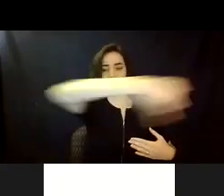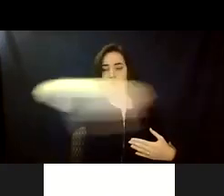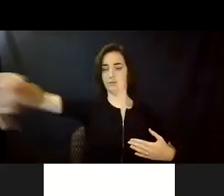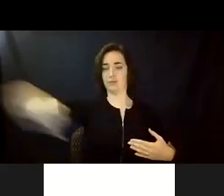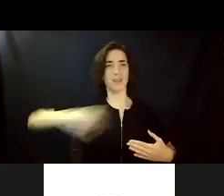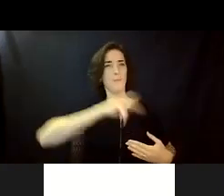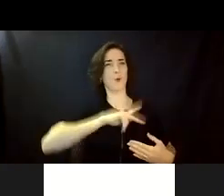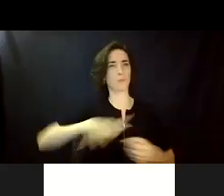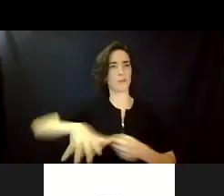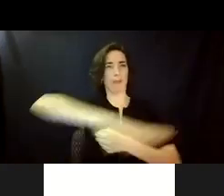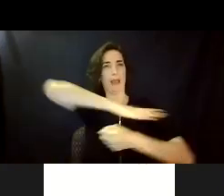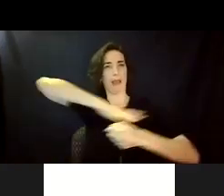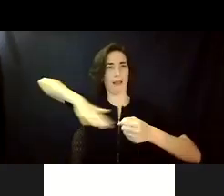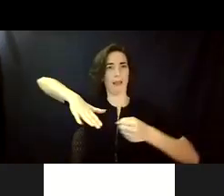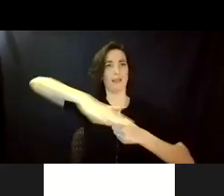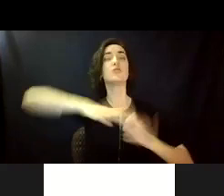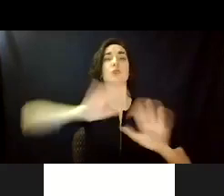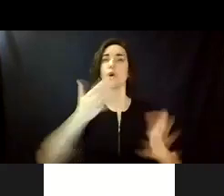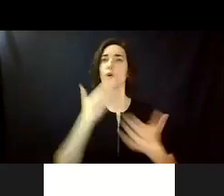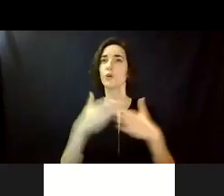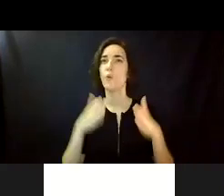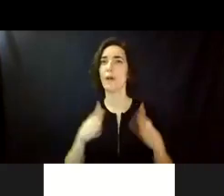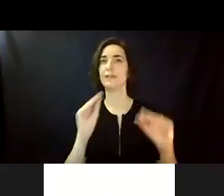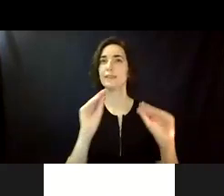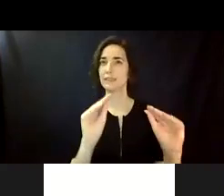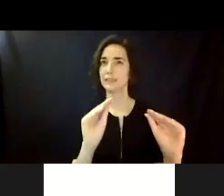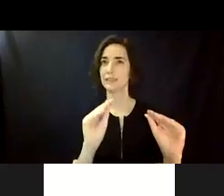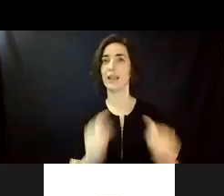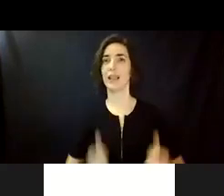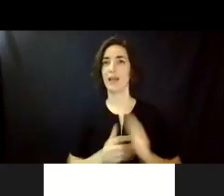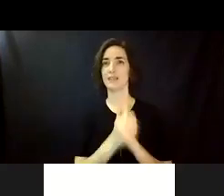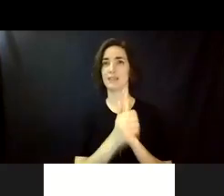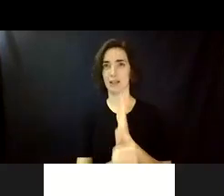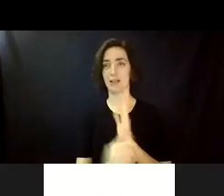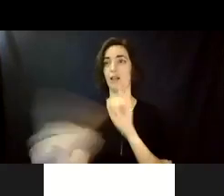you have to be, you know, step away from someone, or what is 6 feet, that type of thing.